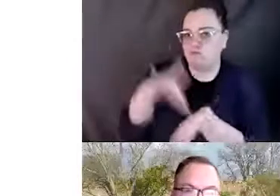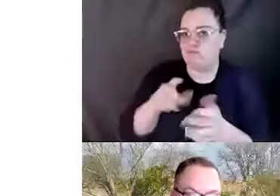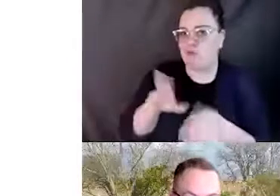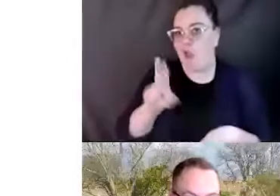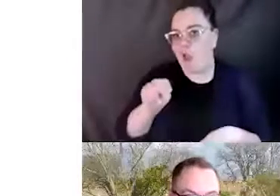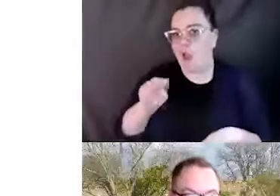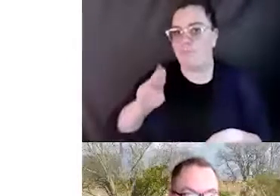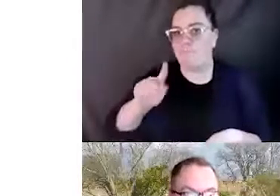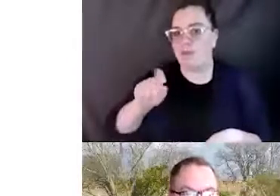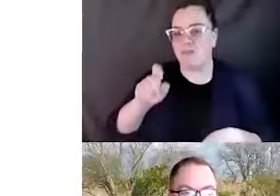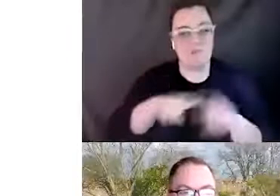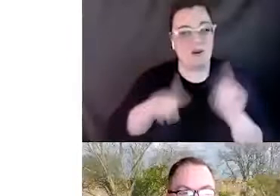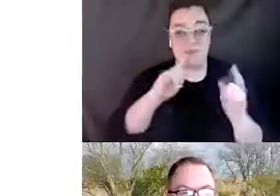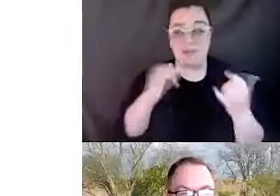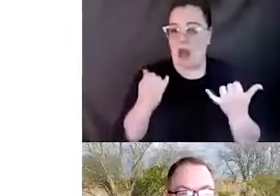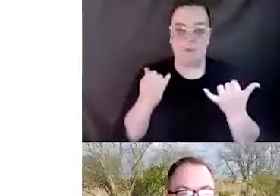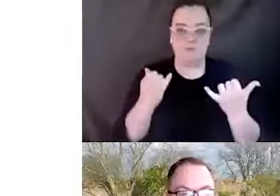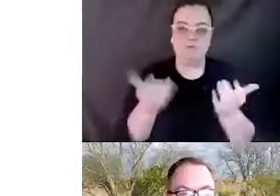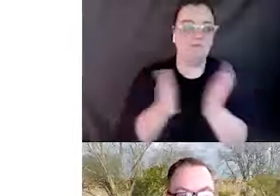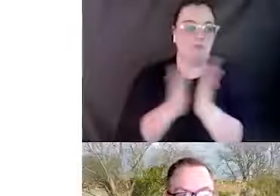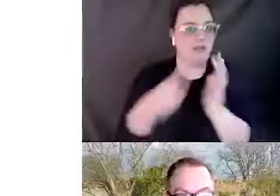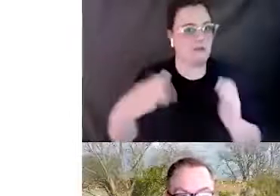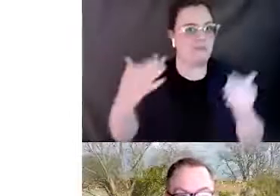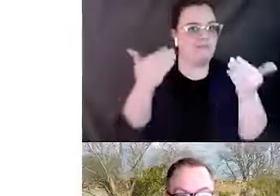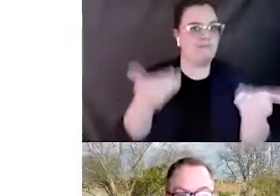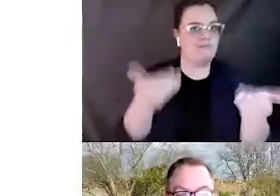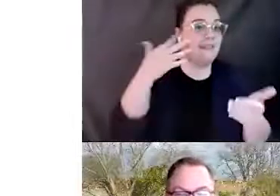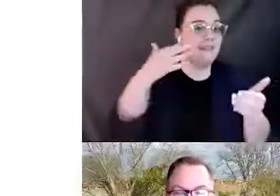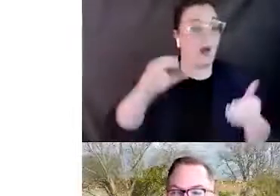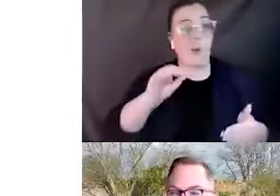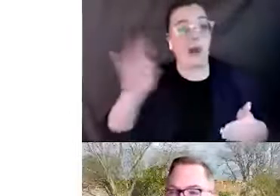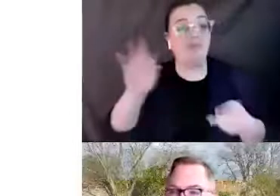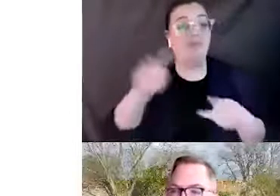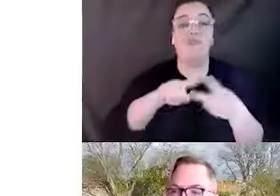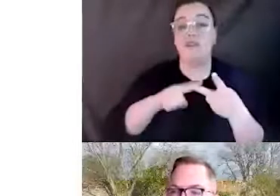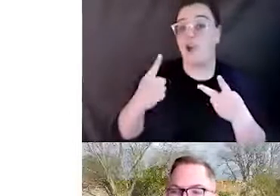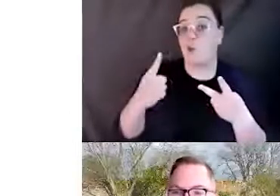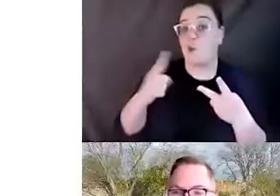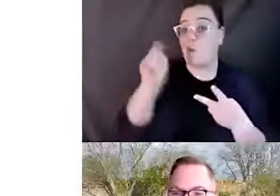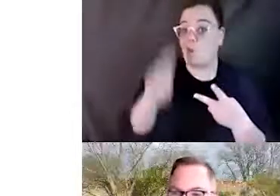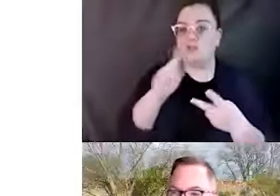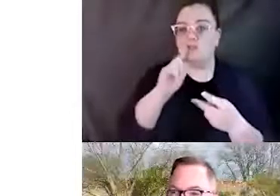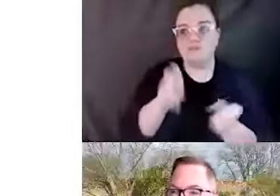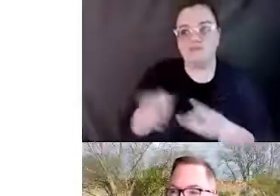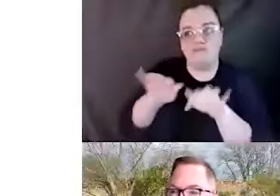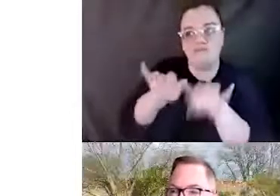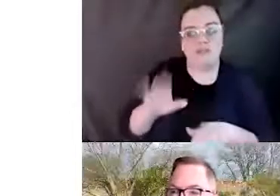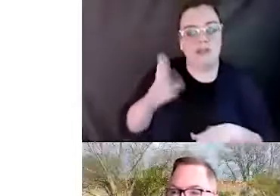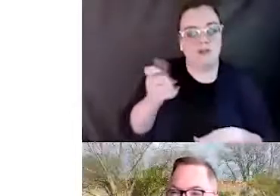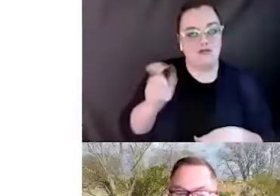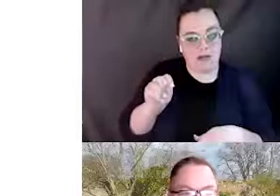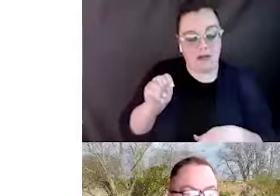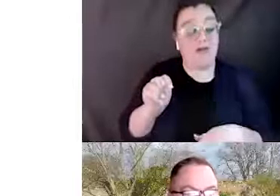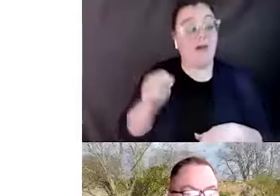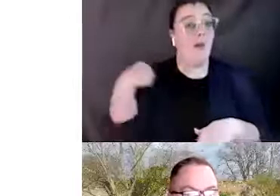the chat. We do have ASL interpreters that will be visible